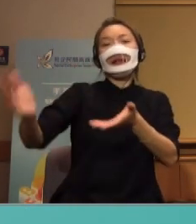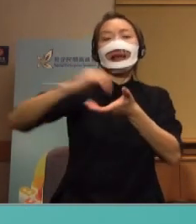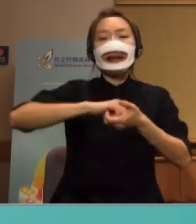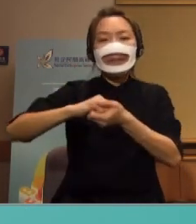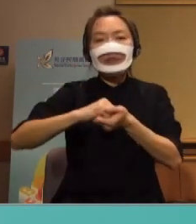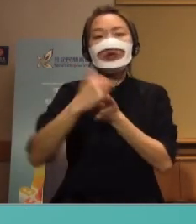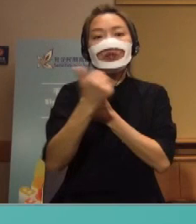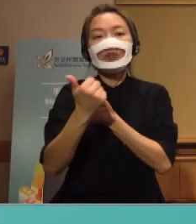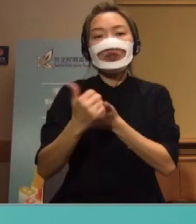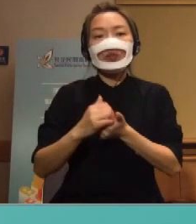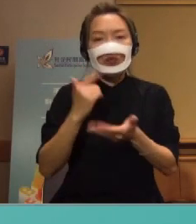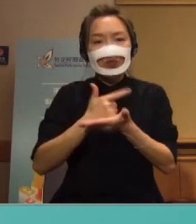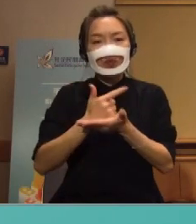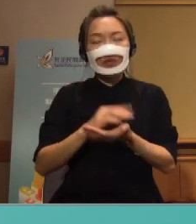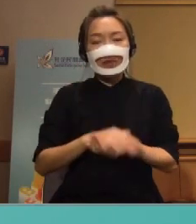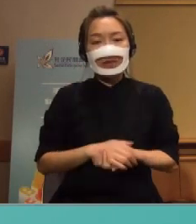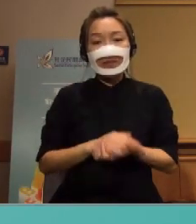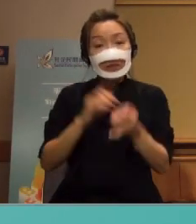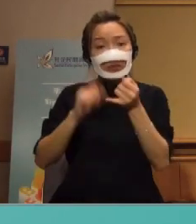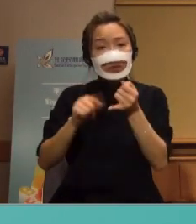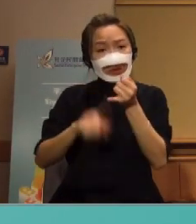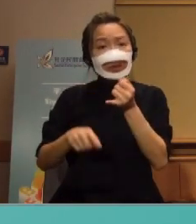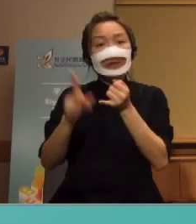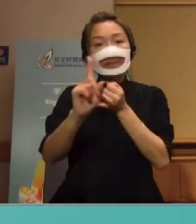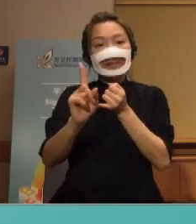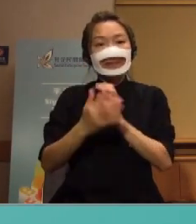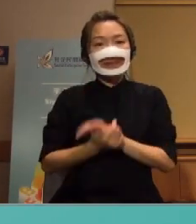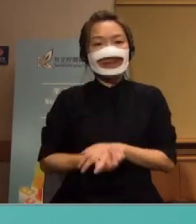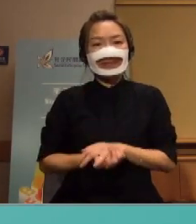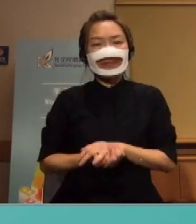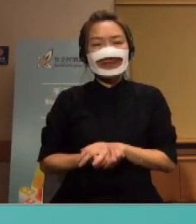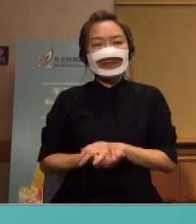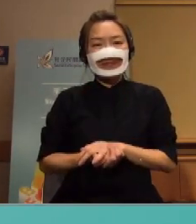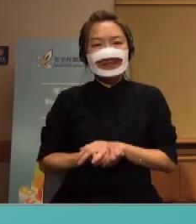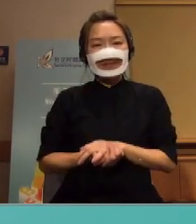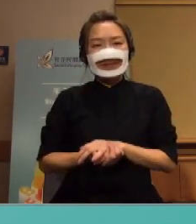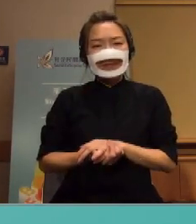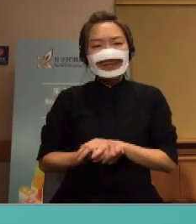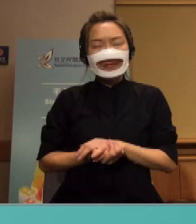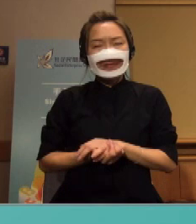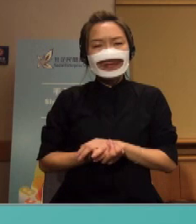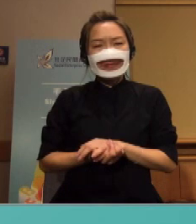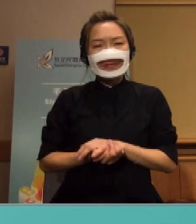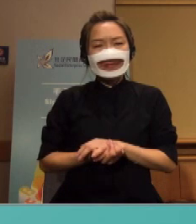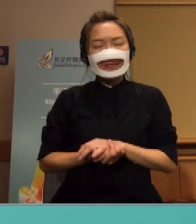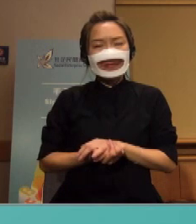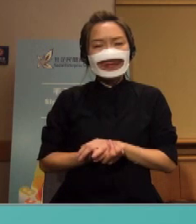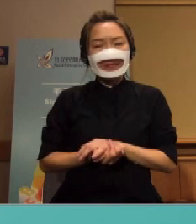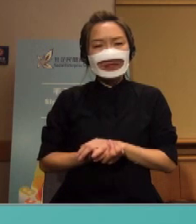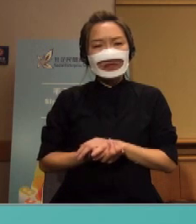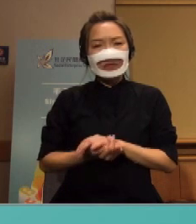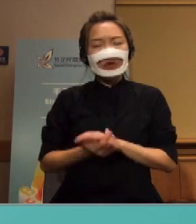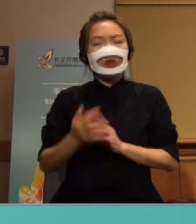and this is kind of tying back to the NFT world, actually is the problem of incentives. How do you get people individually to care if you don't actually care yourself